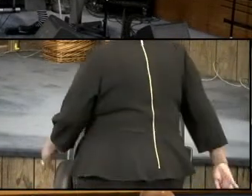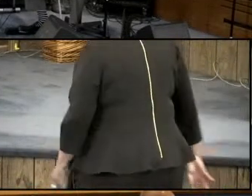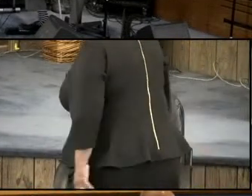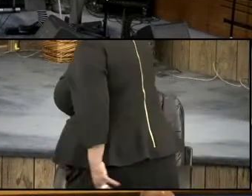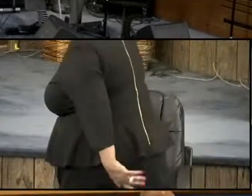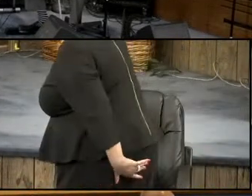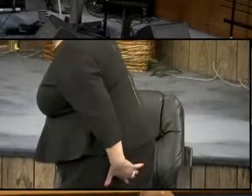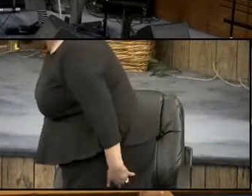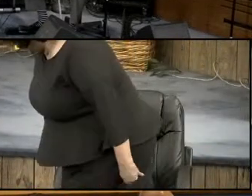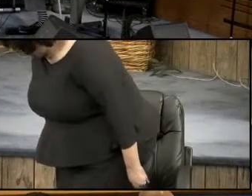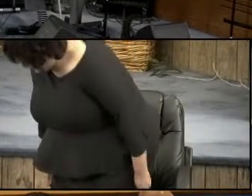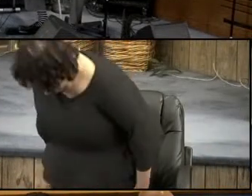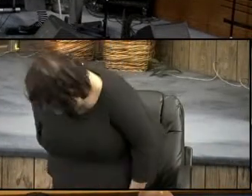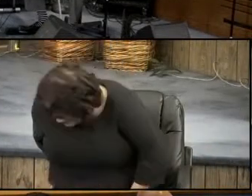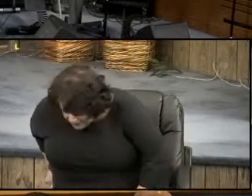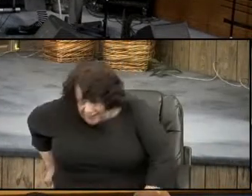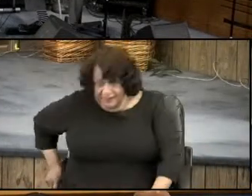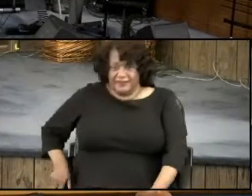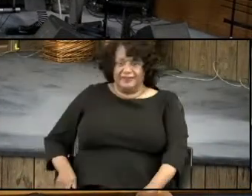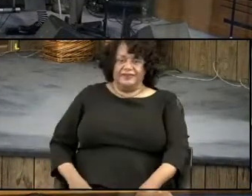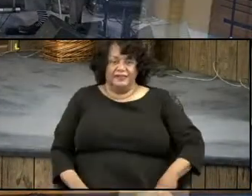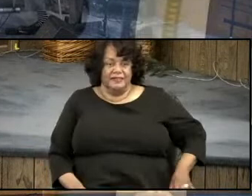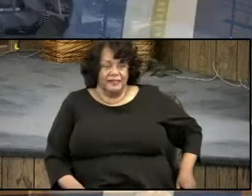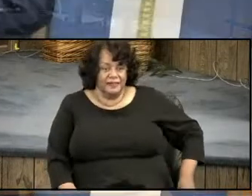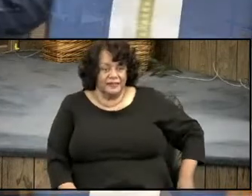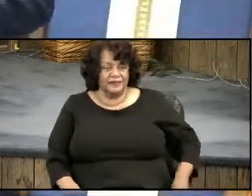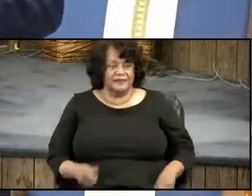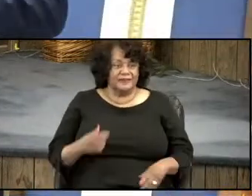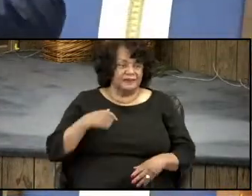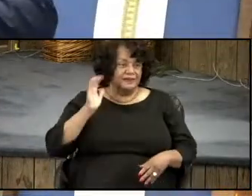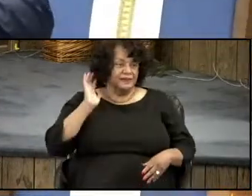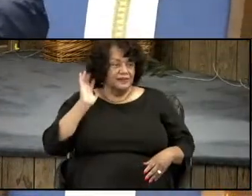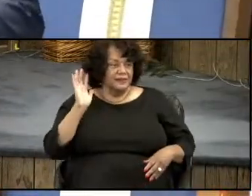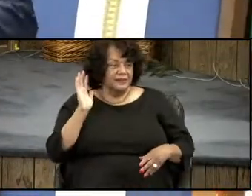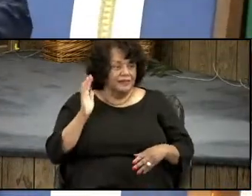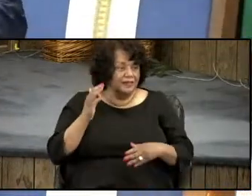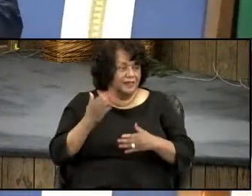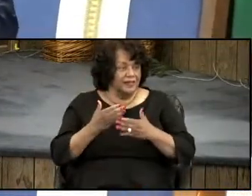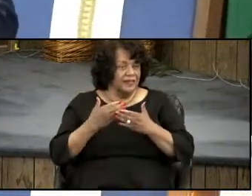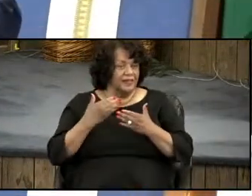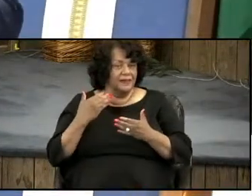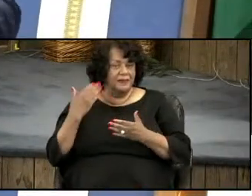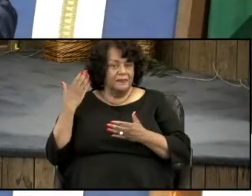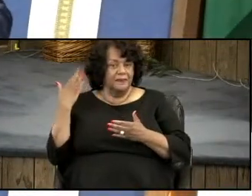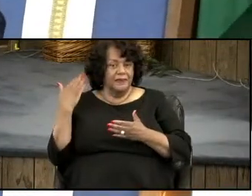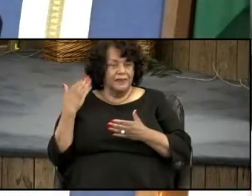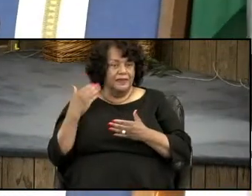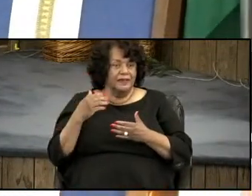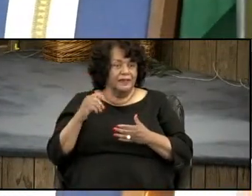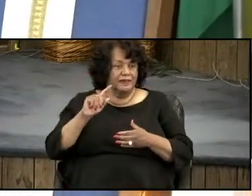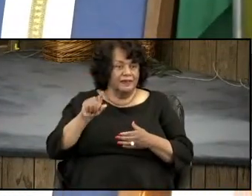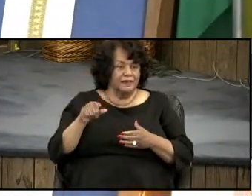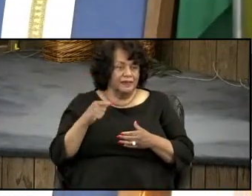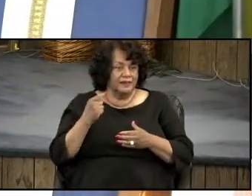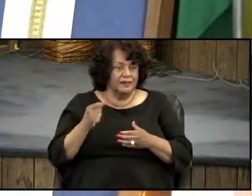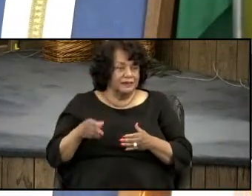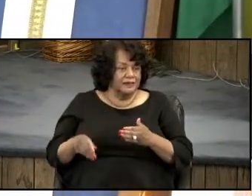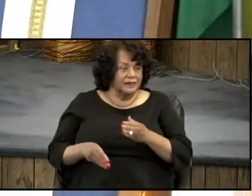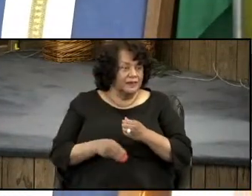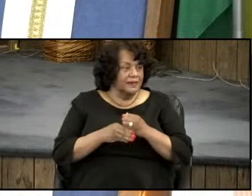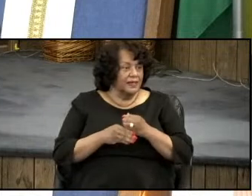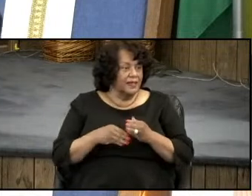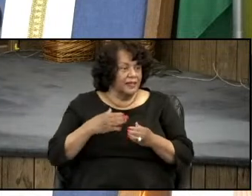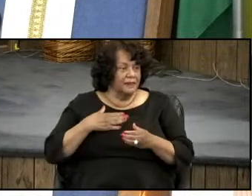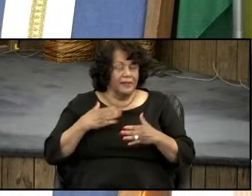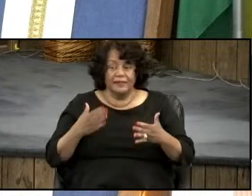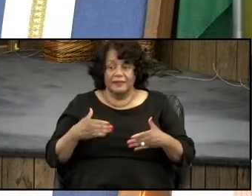Amen. Amen. Amen. Amen. I was listening back in the back, and I will just add my happy Father's